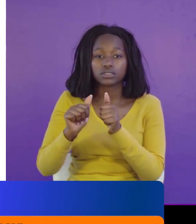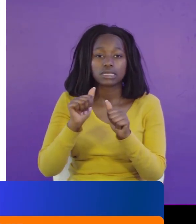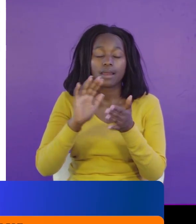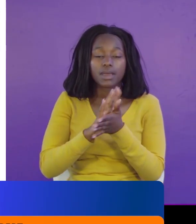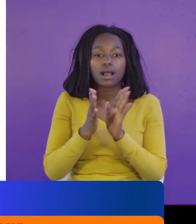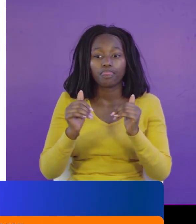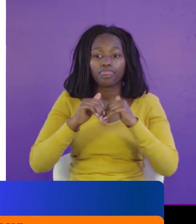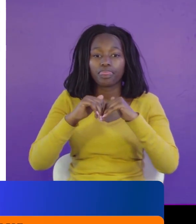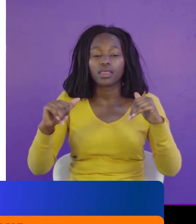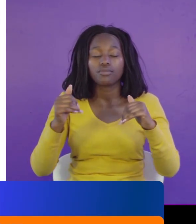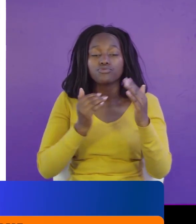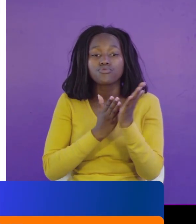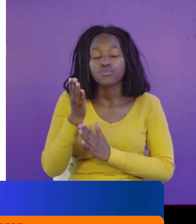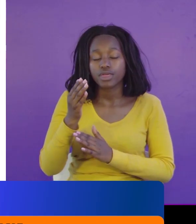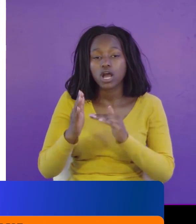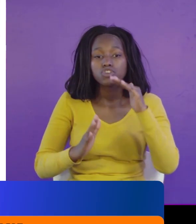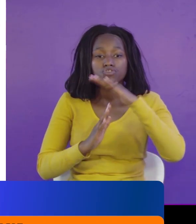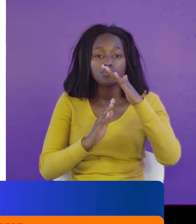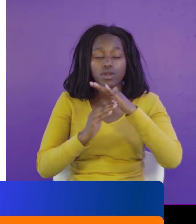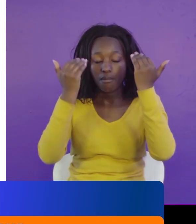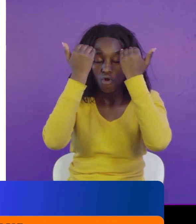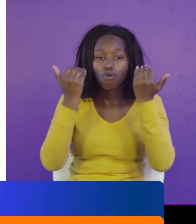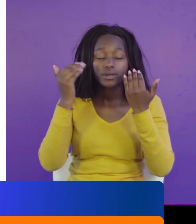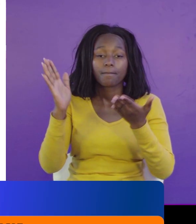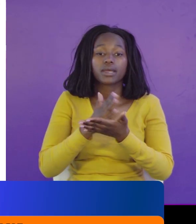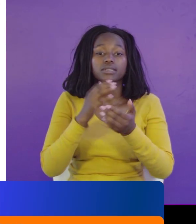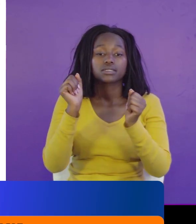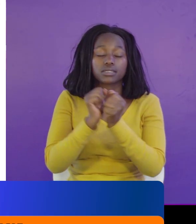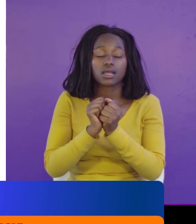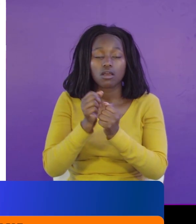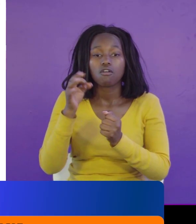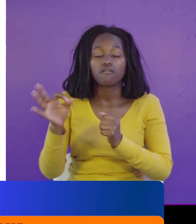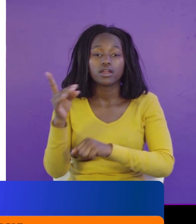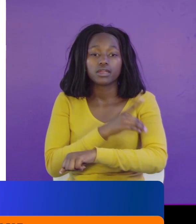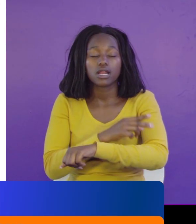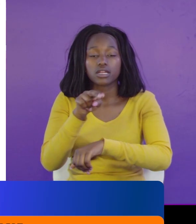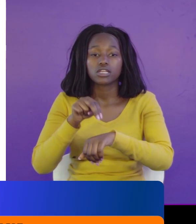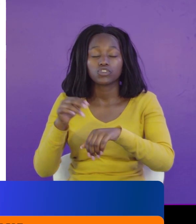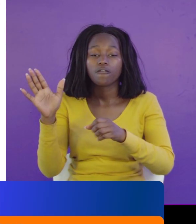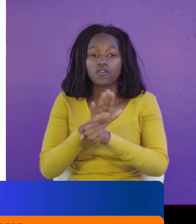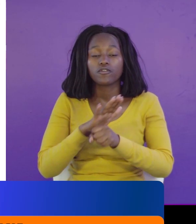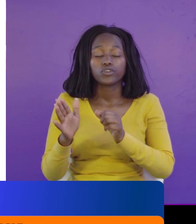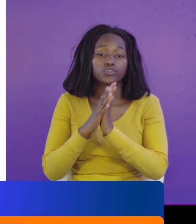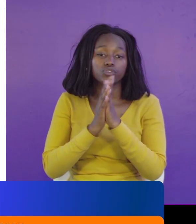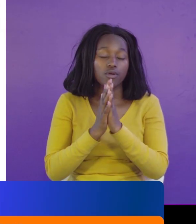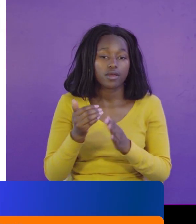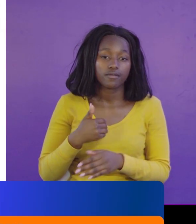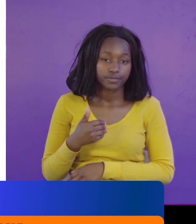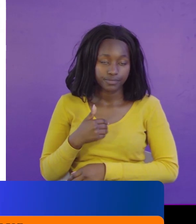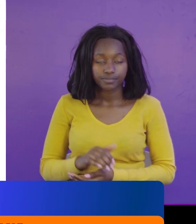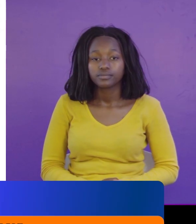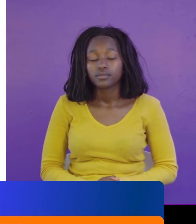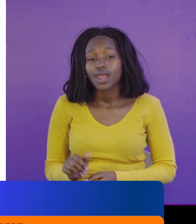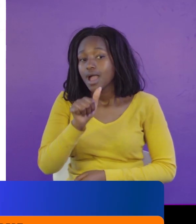Court. You can get this and other stories on page 10 of the Daily Nation. And another